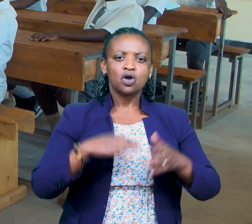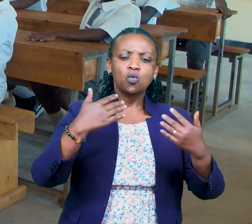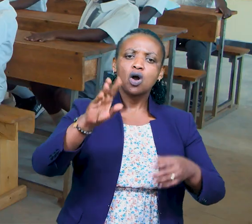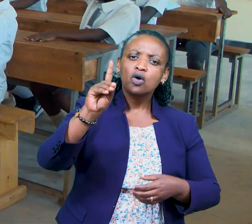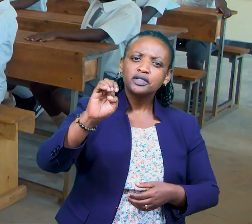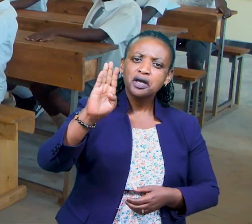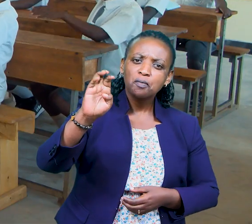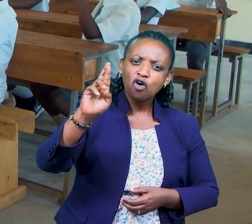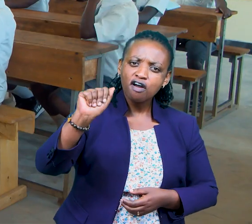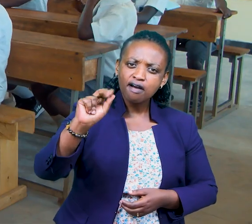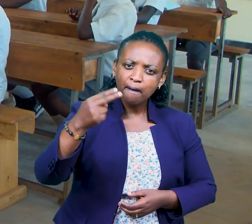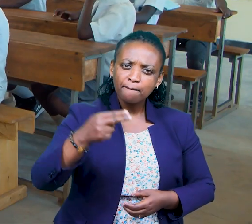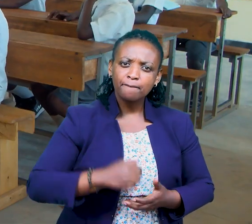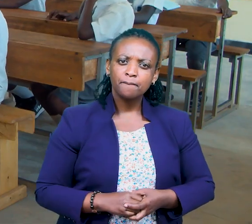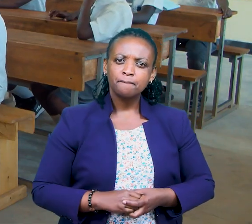Wow, Deborah.